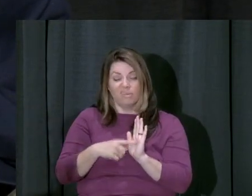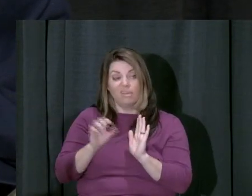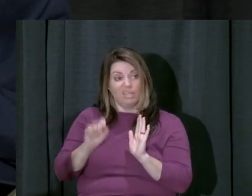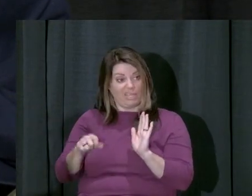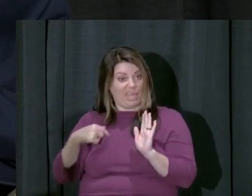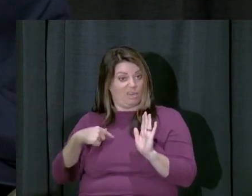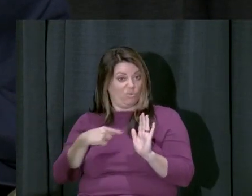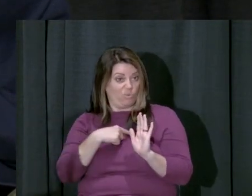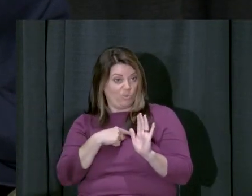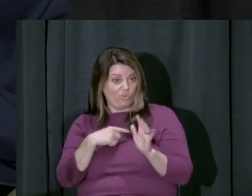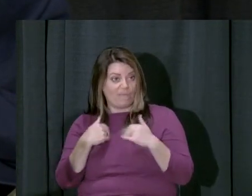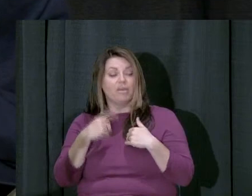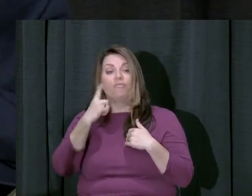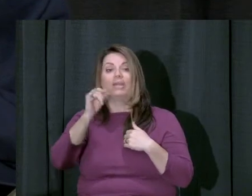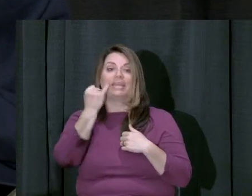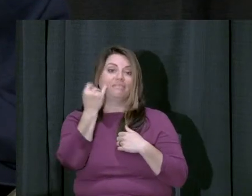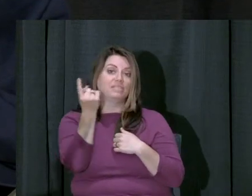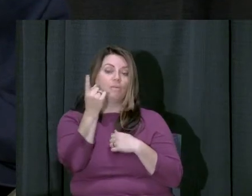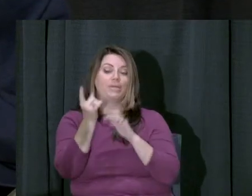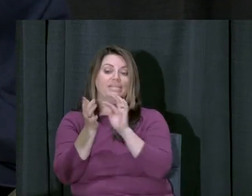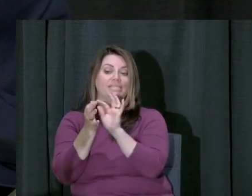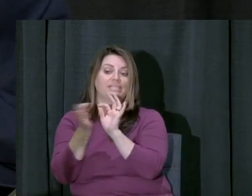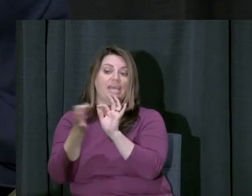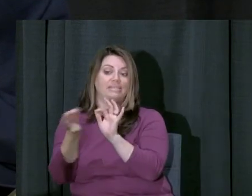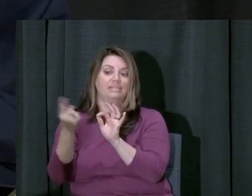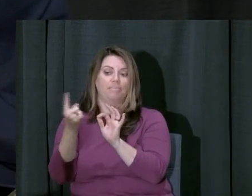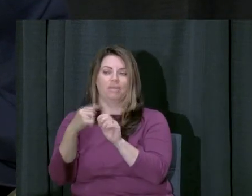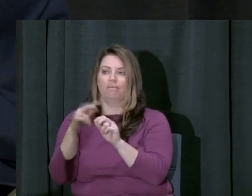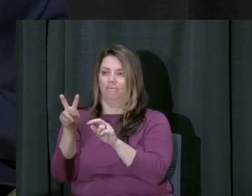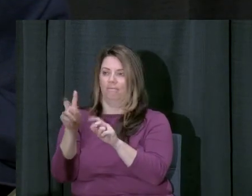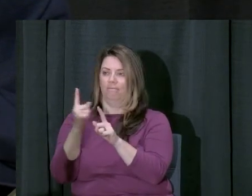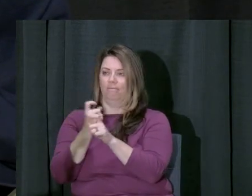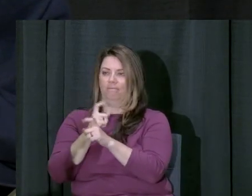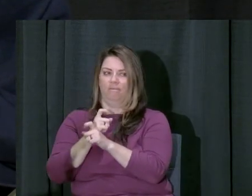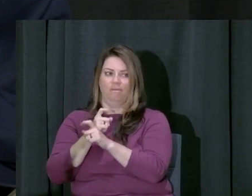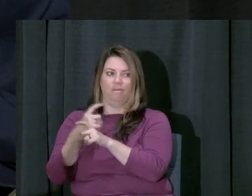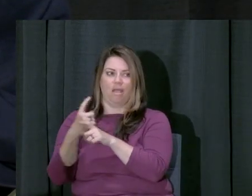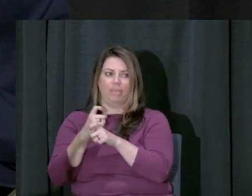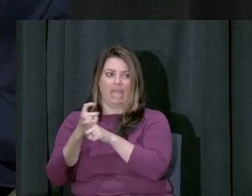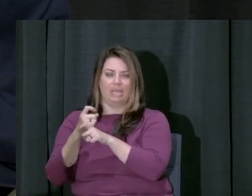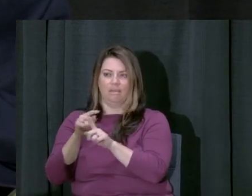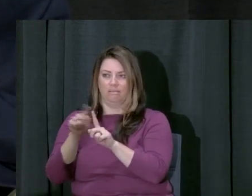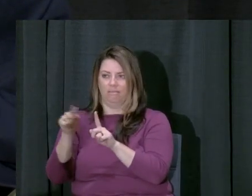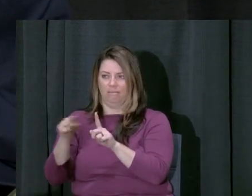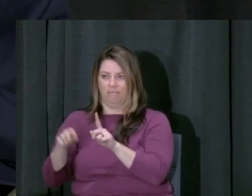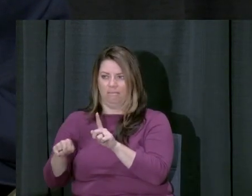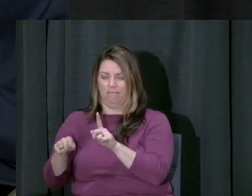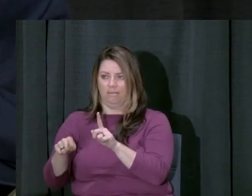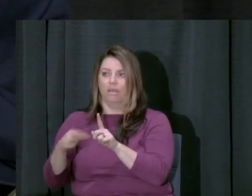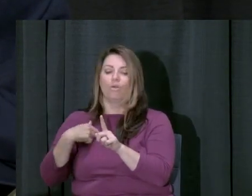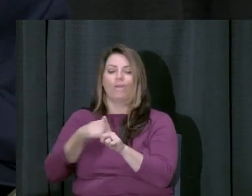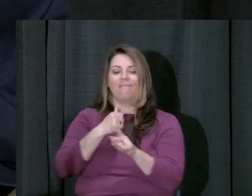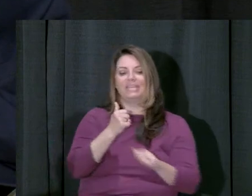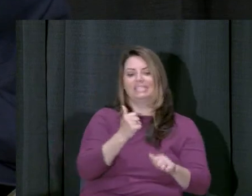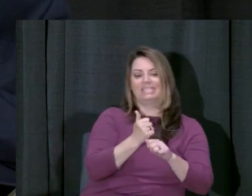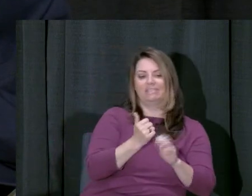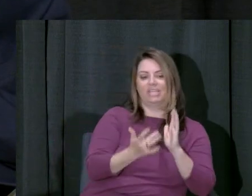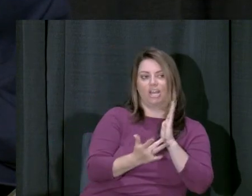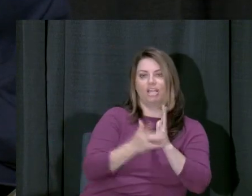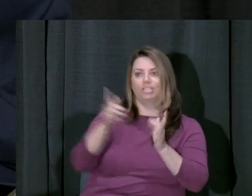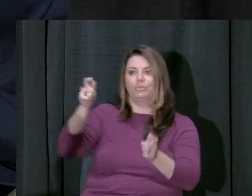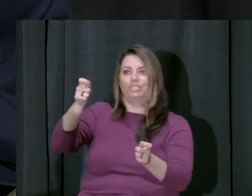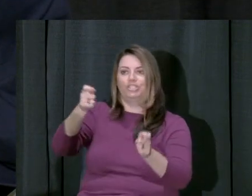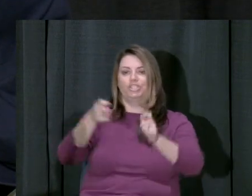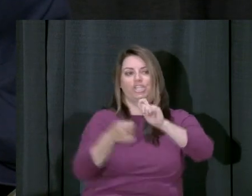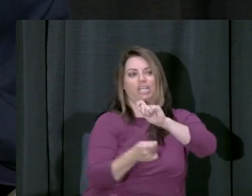that when somebody says something in a complicated way, we could have an assistive technology that would change it